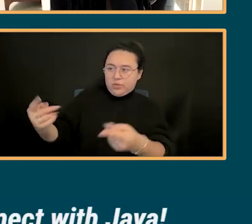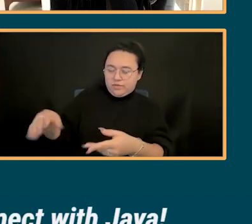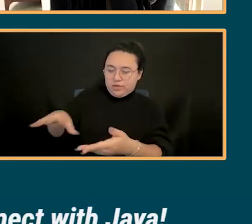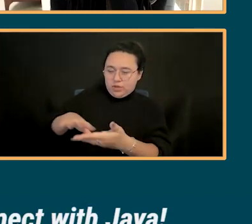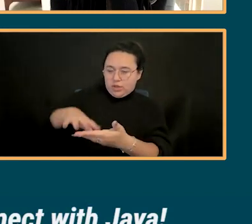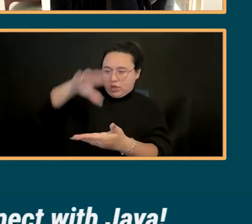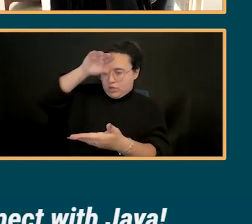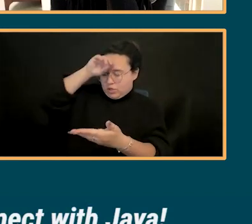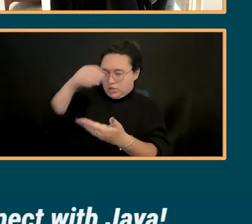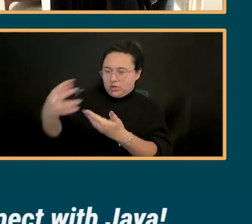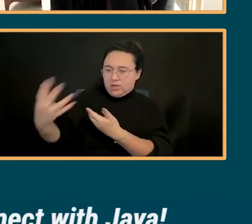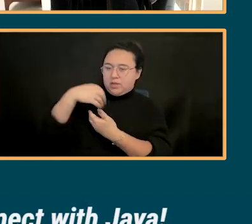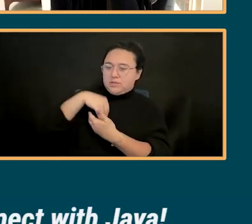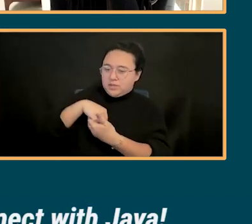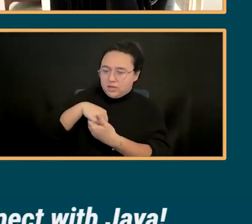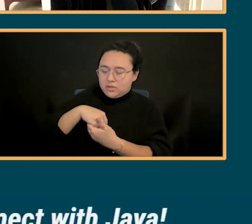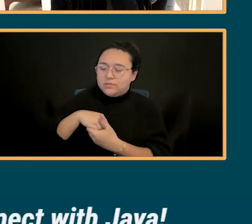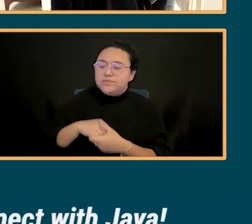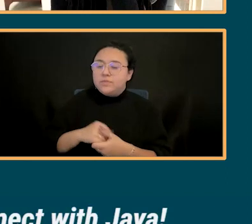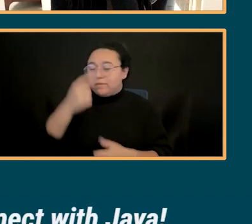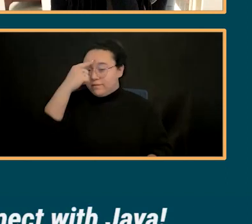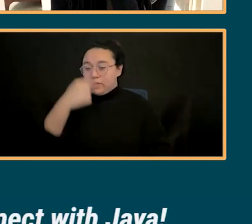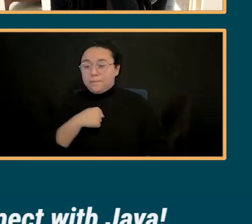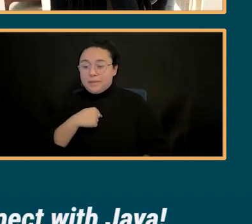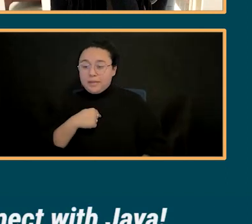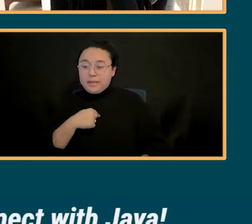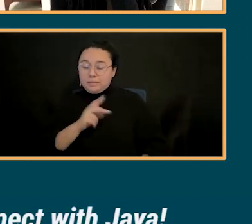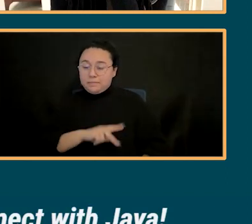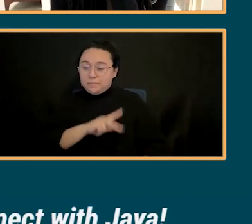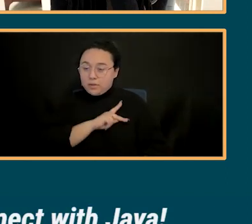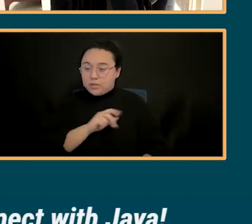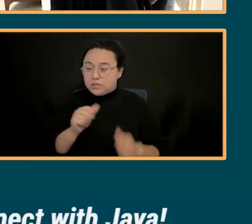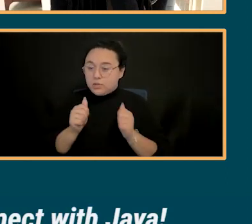of us have inherited. And for me personally, with